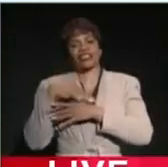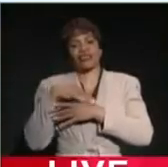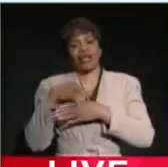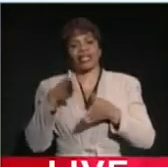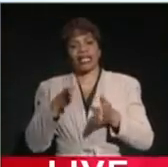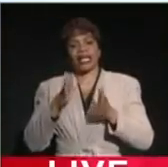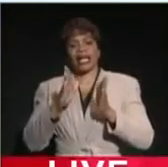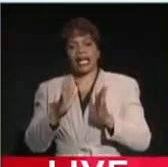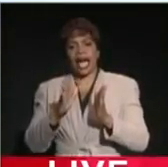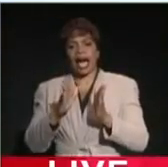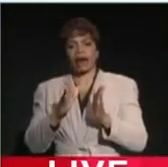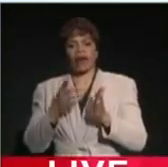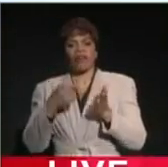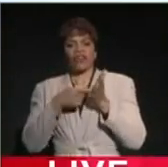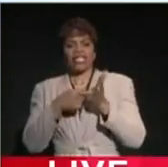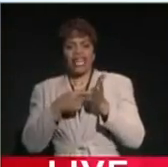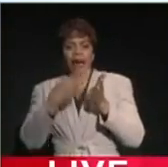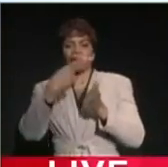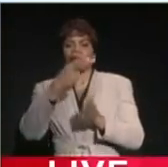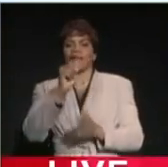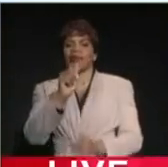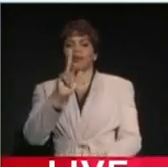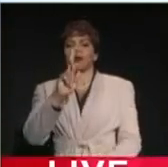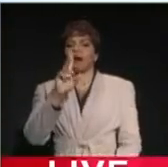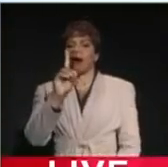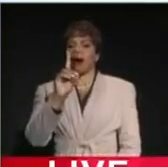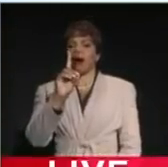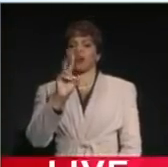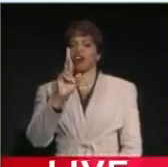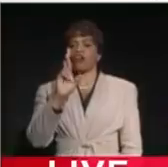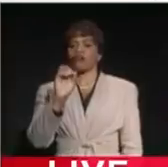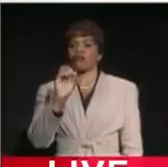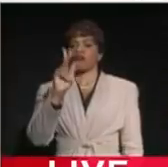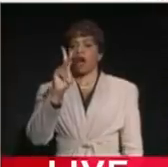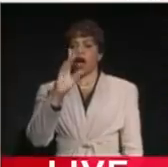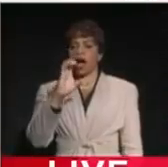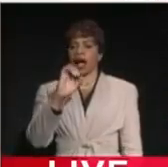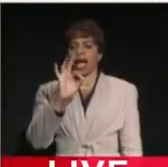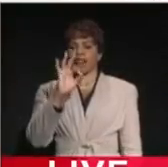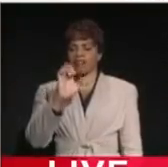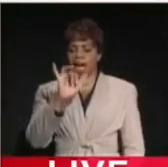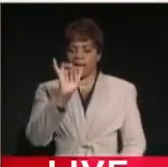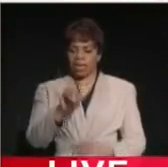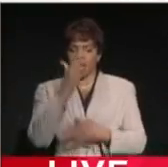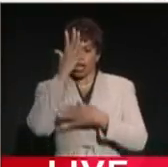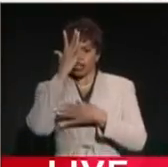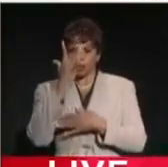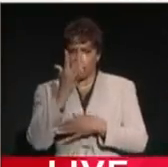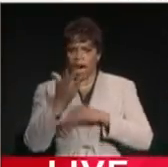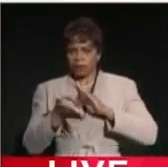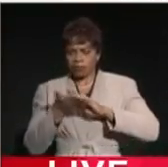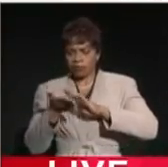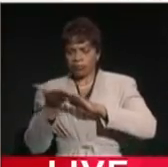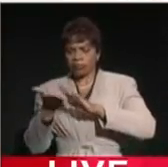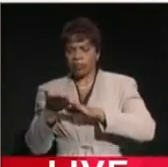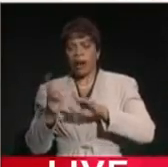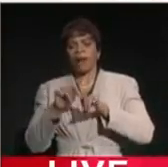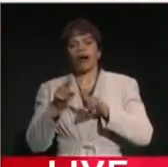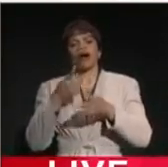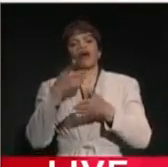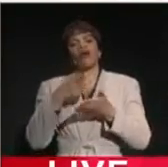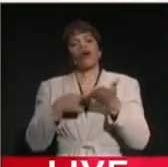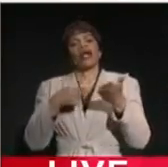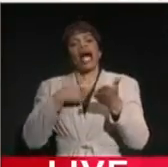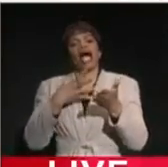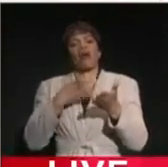attracted places like the Hard Rock Cafe. That's why Atlantic City is on its way back, plus some very hard decisions had to be made. What I want to know from